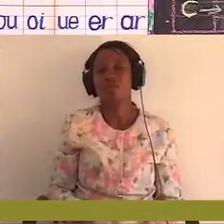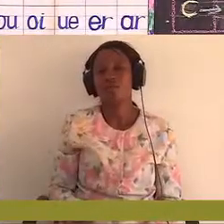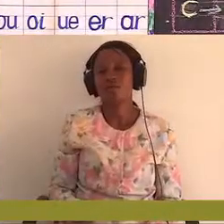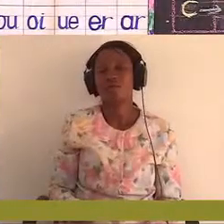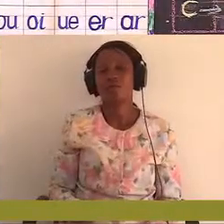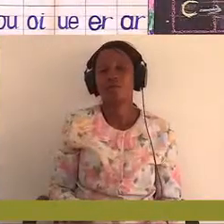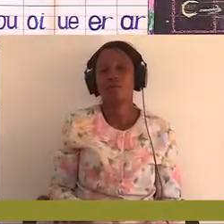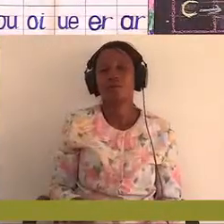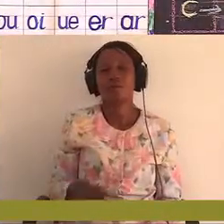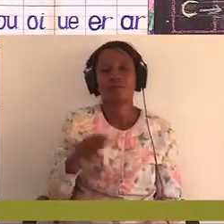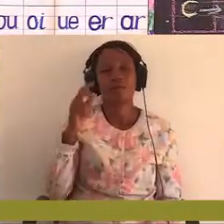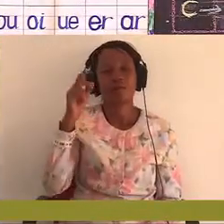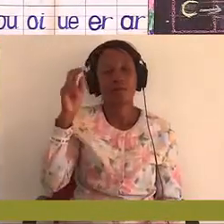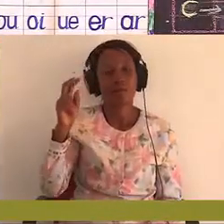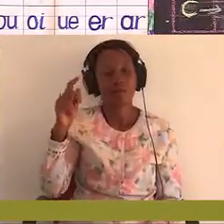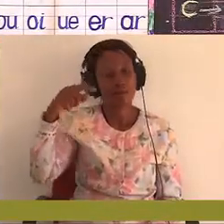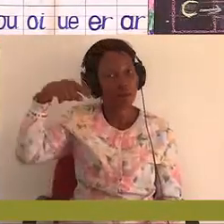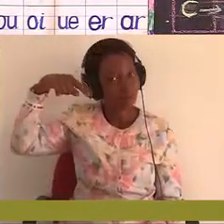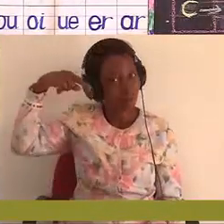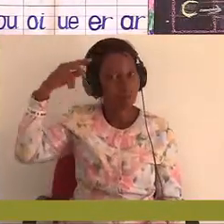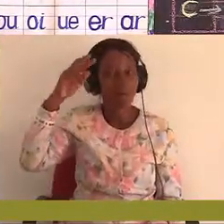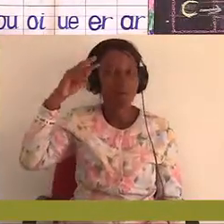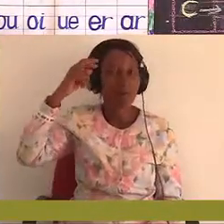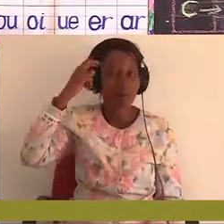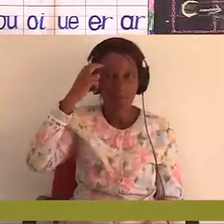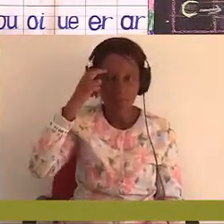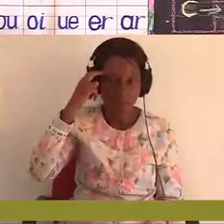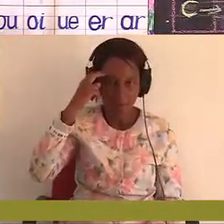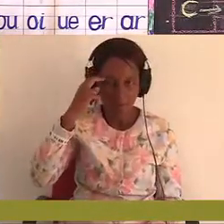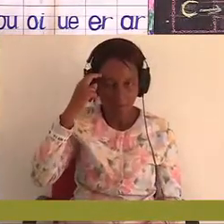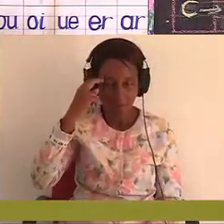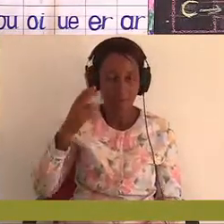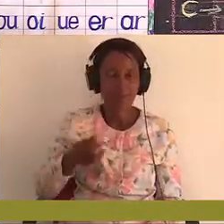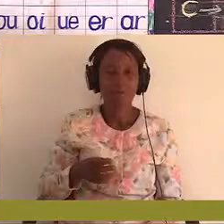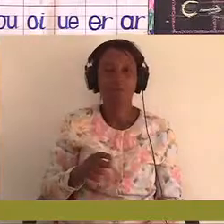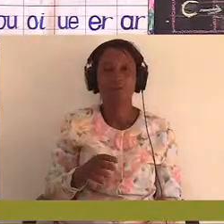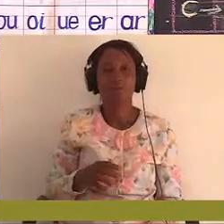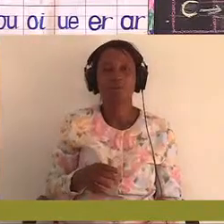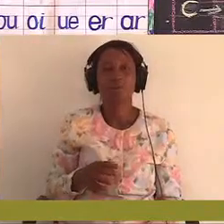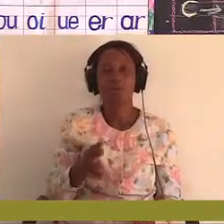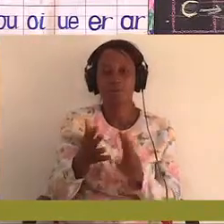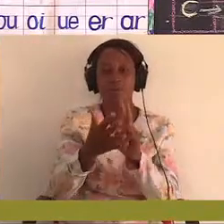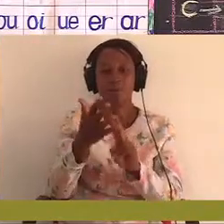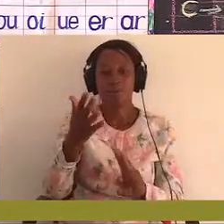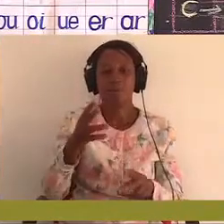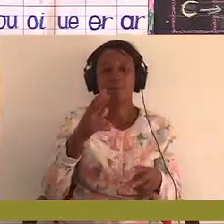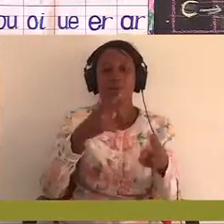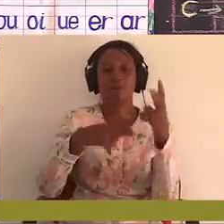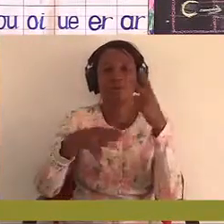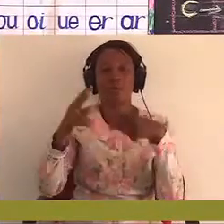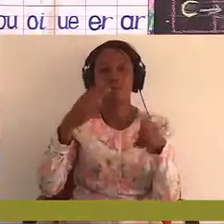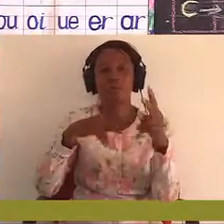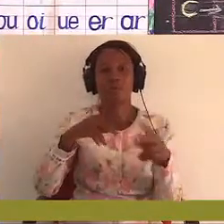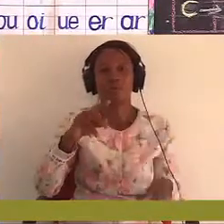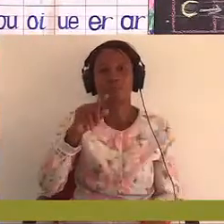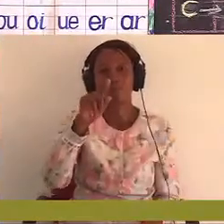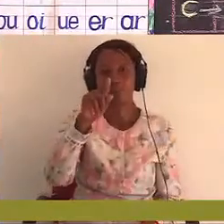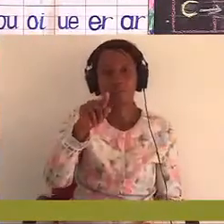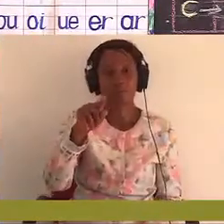And then the purpose of reading the story for you is to listen and be able